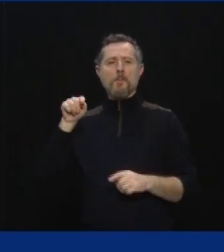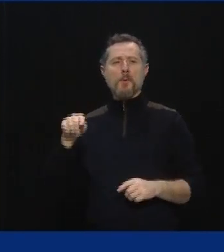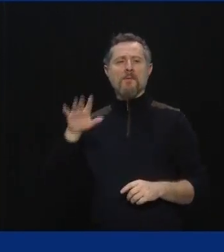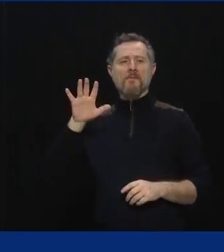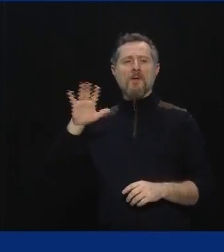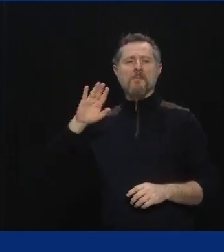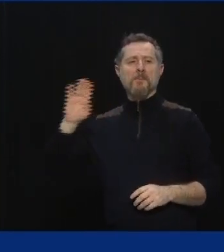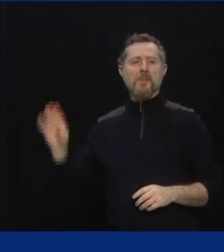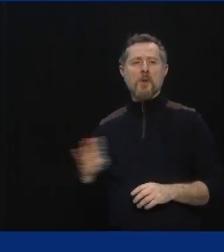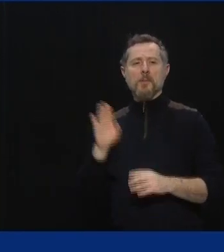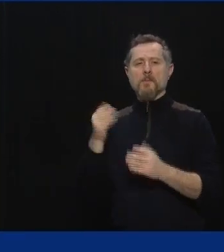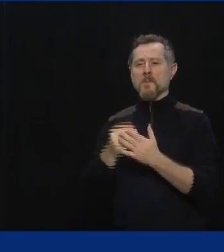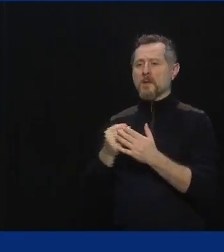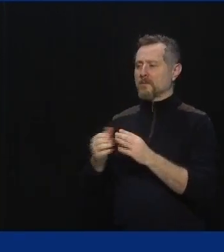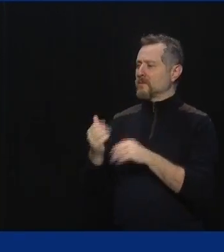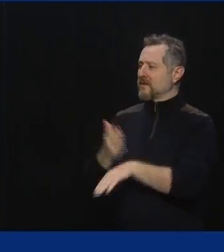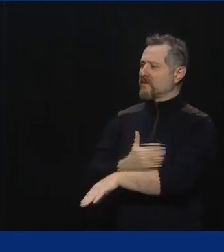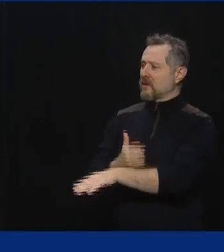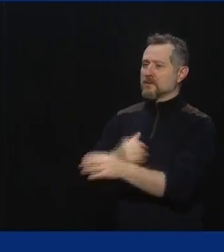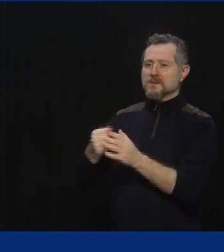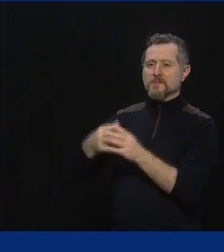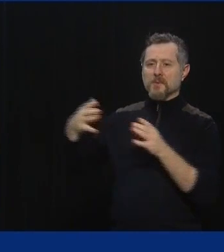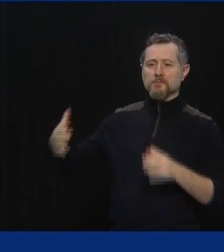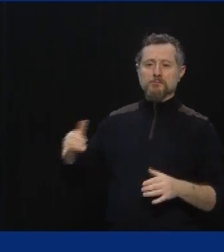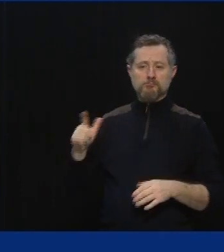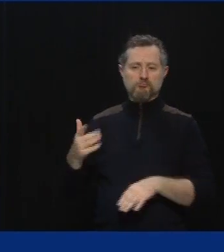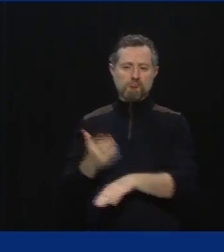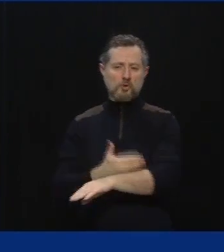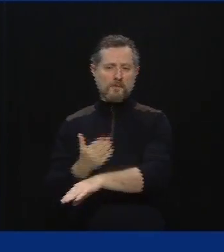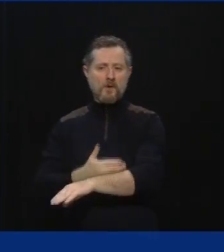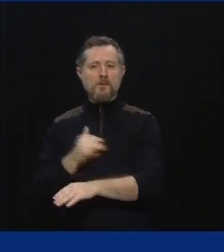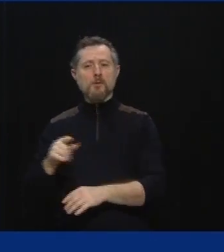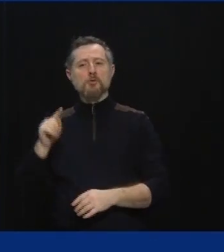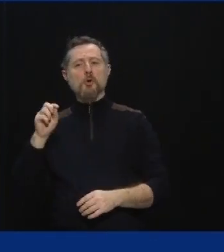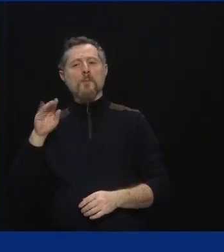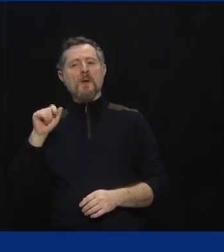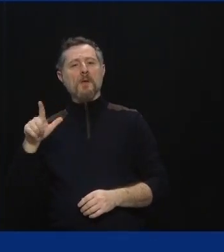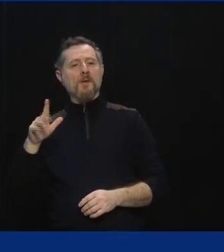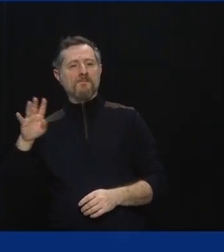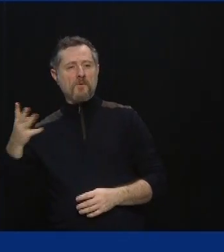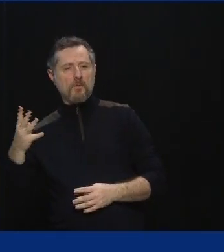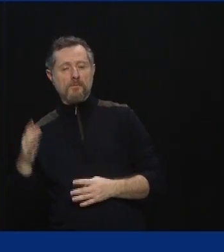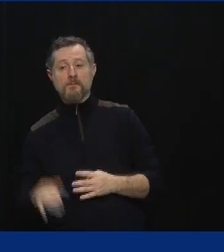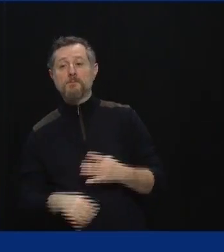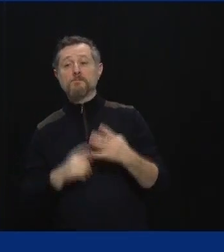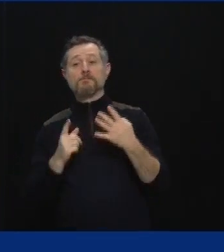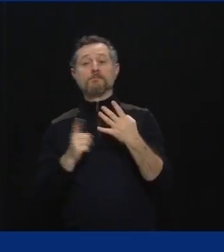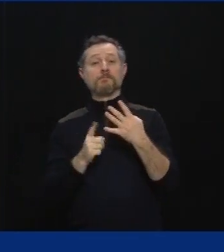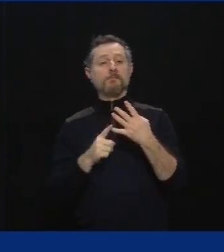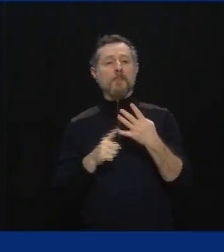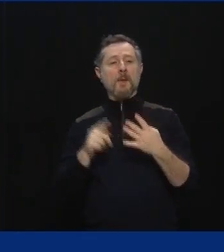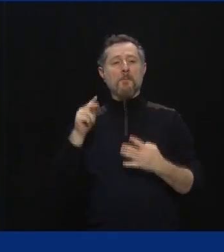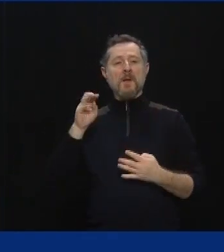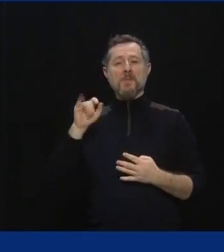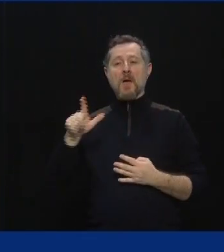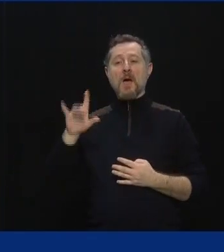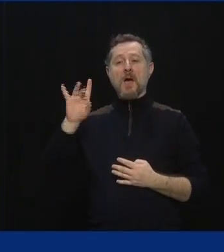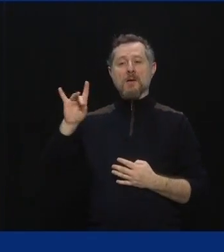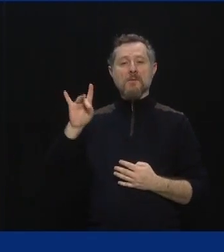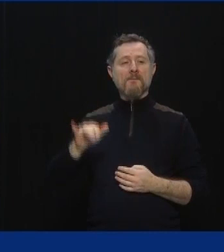billion expansion and wholesale renovation of Terminal 4. Terminal 8,